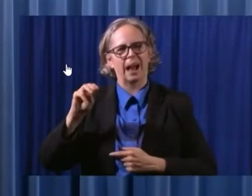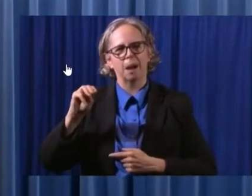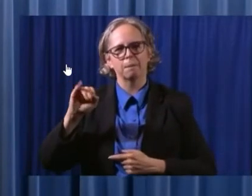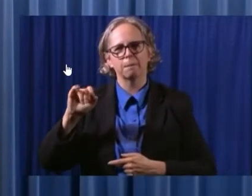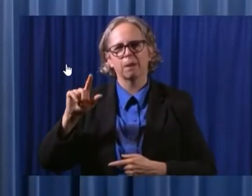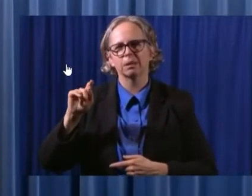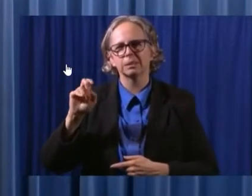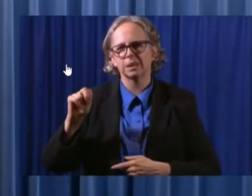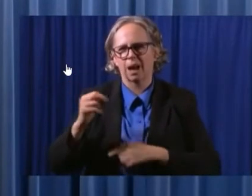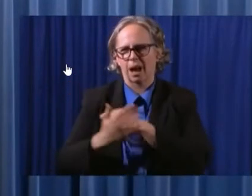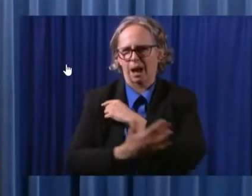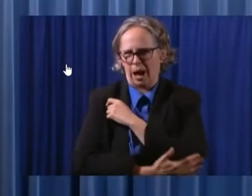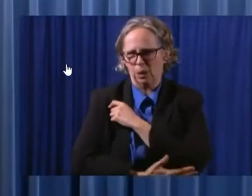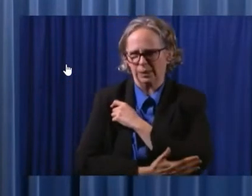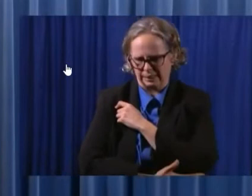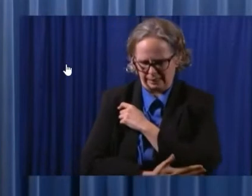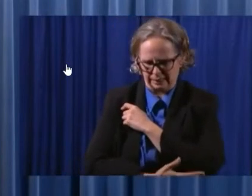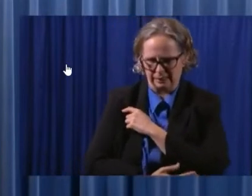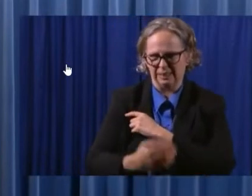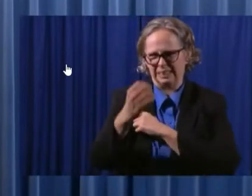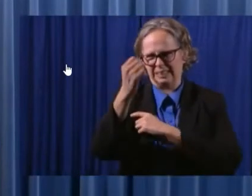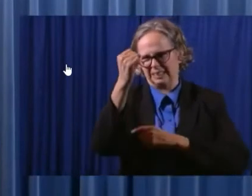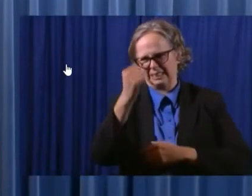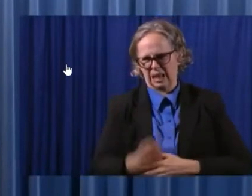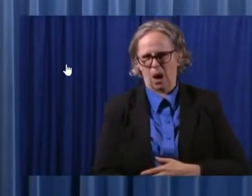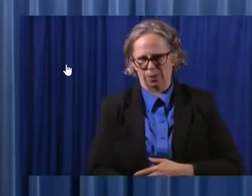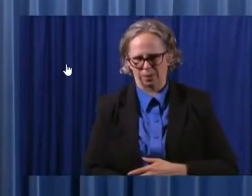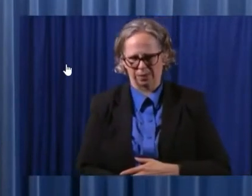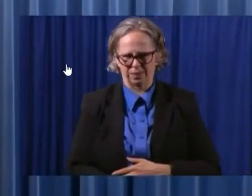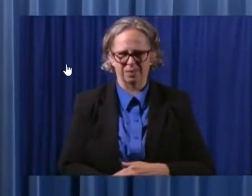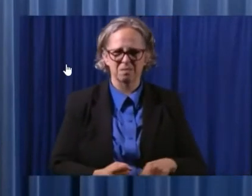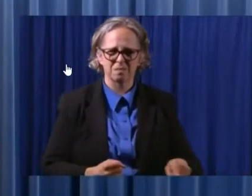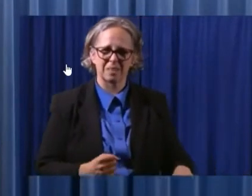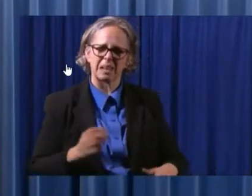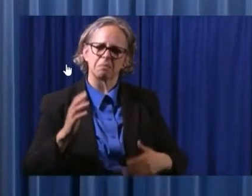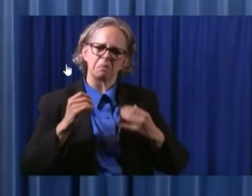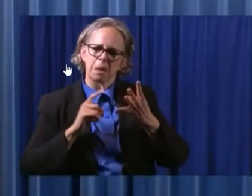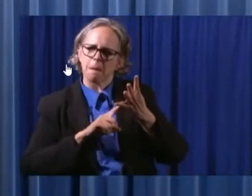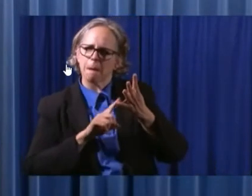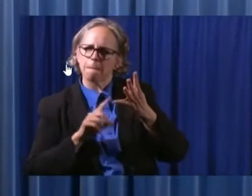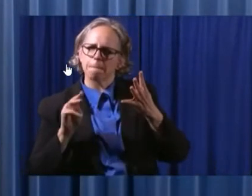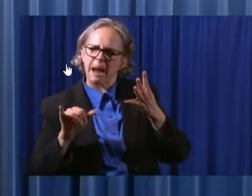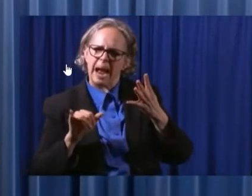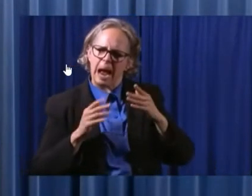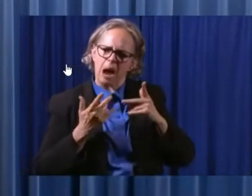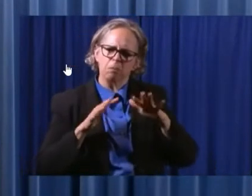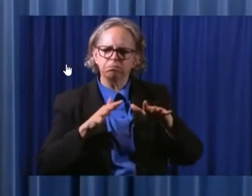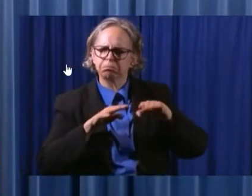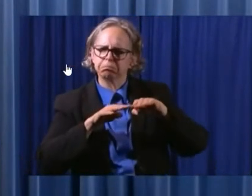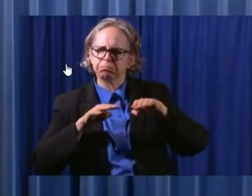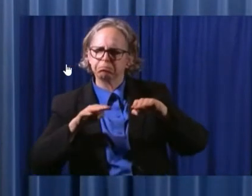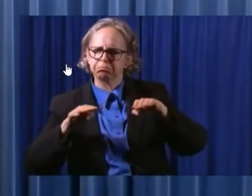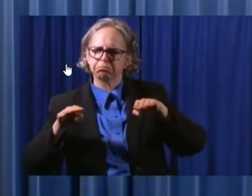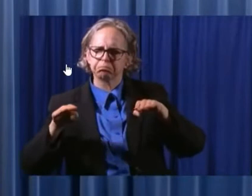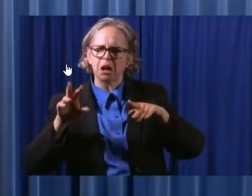Hamilton County had been holding steady at the end of May and into early June, with an average of 30 new cases a